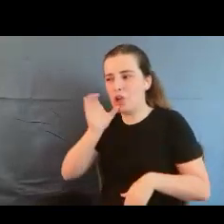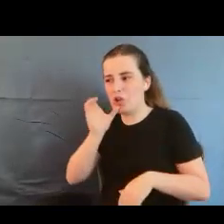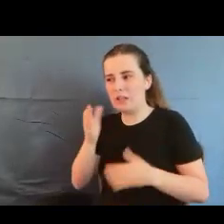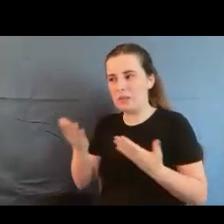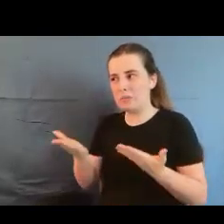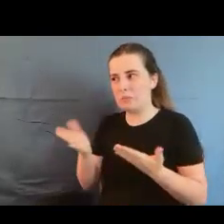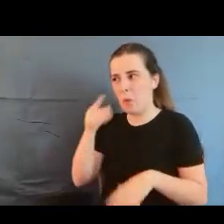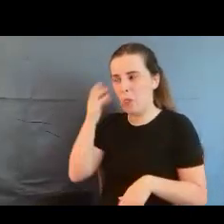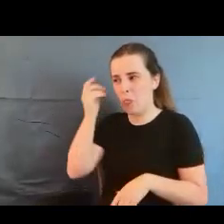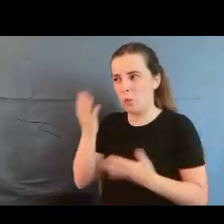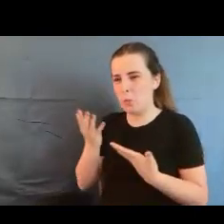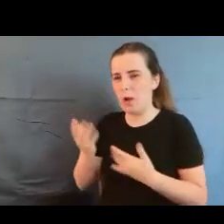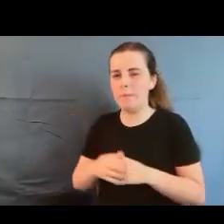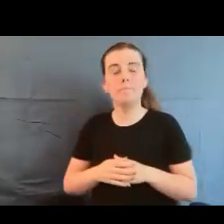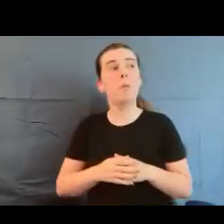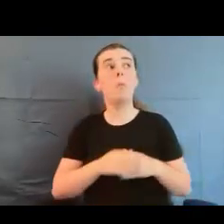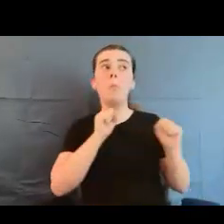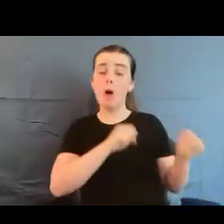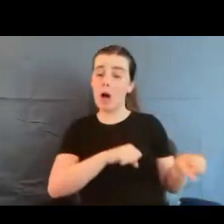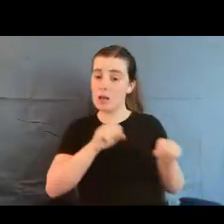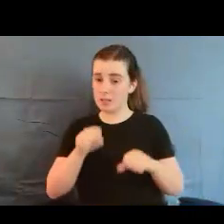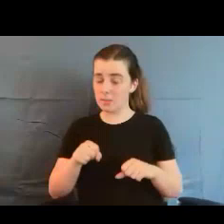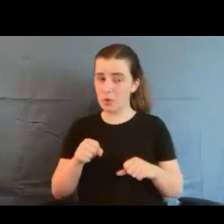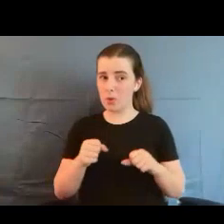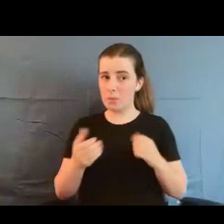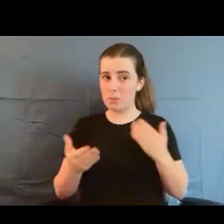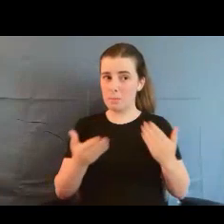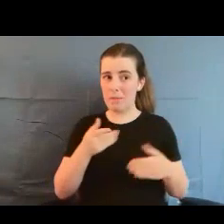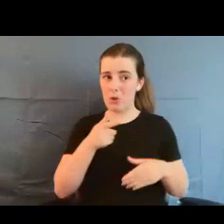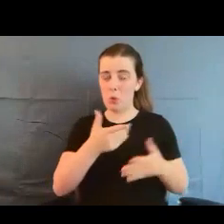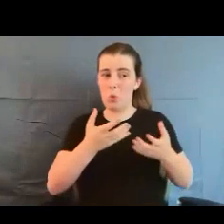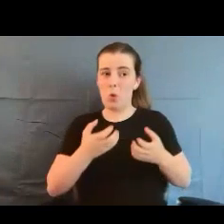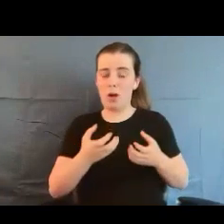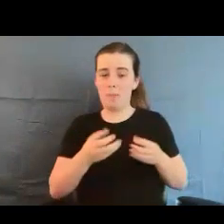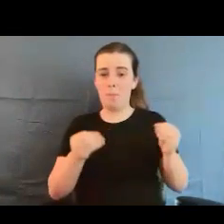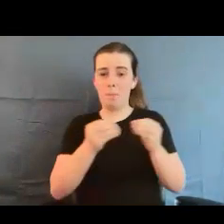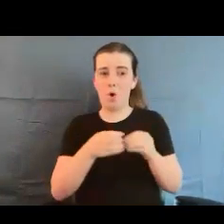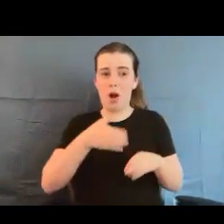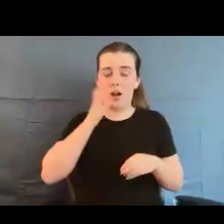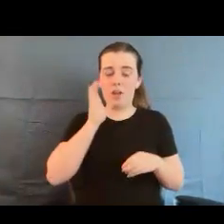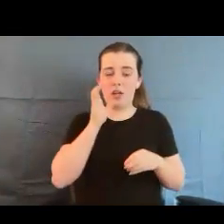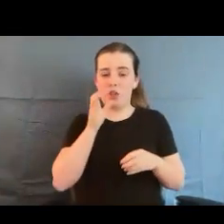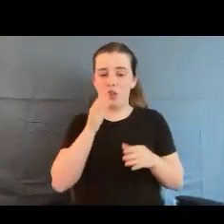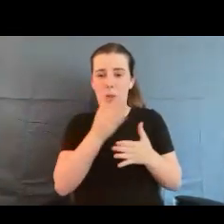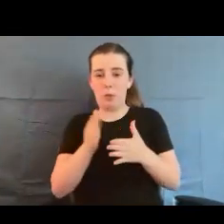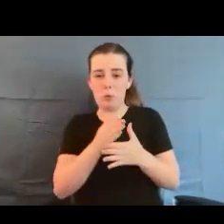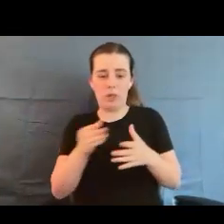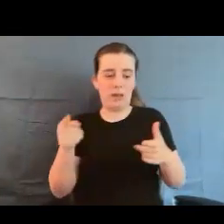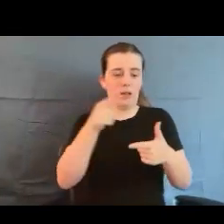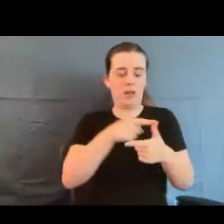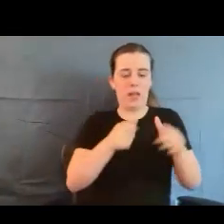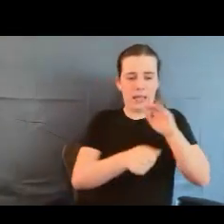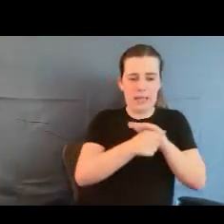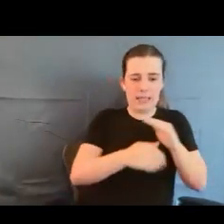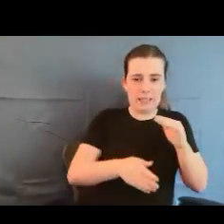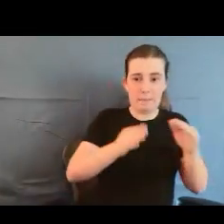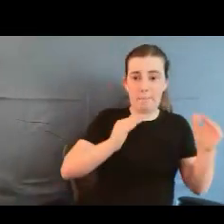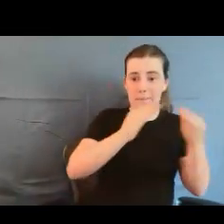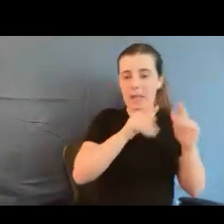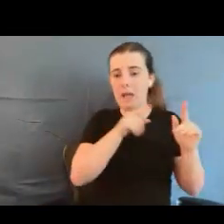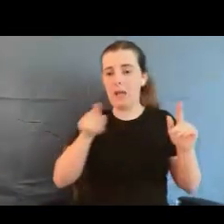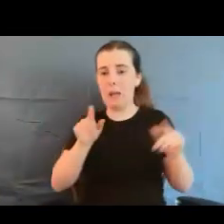It's possible. I'm not gonna say it's not. I think it actually you might want more hydration, particularly between Hidden Peak. And Mineral Basin.